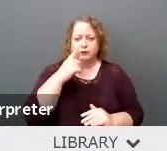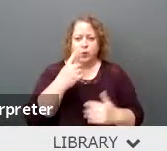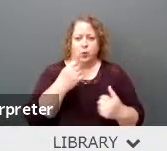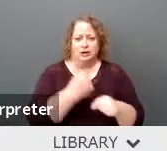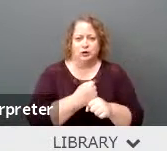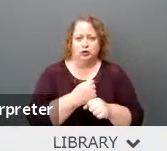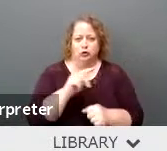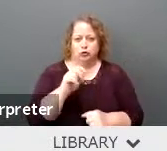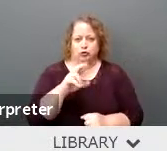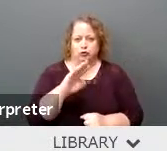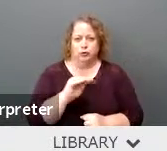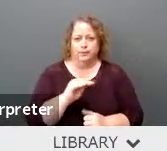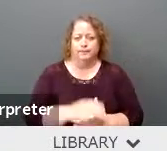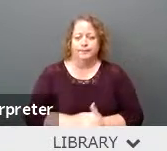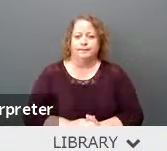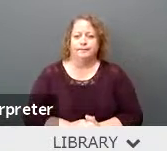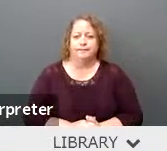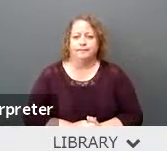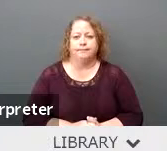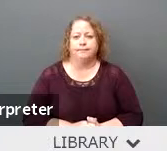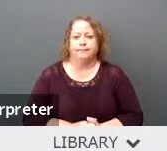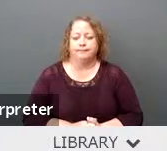term.